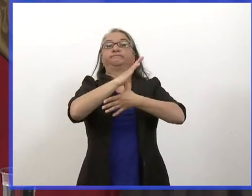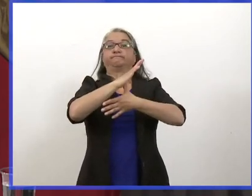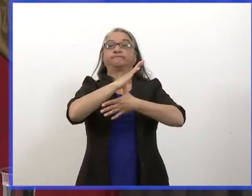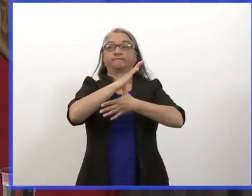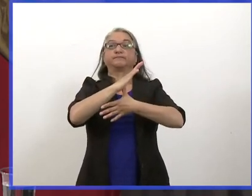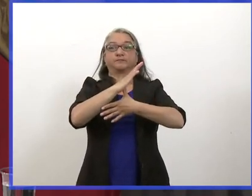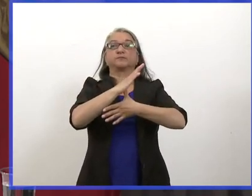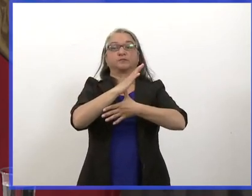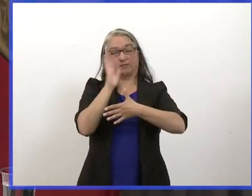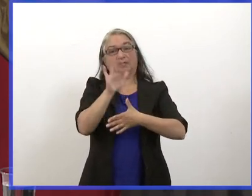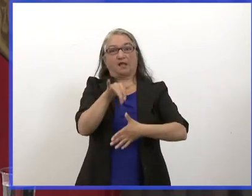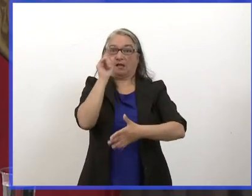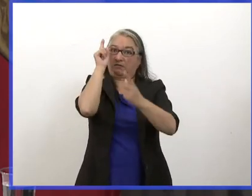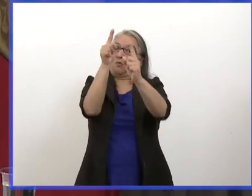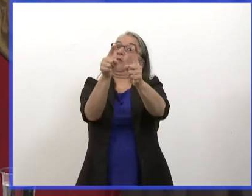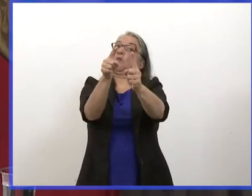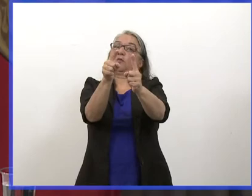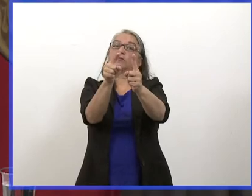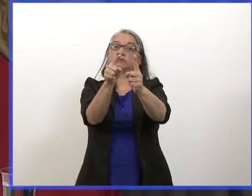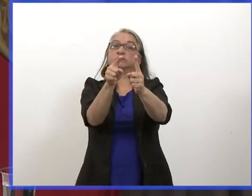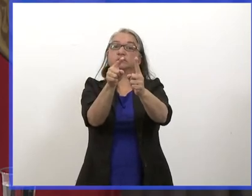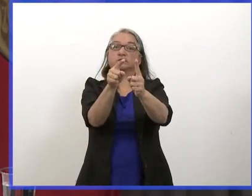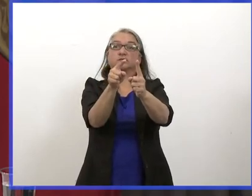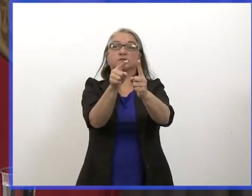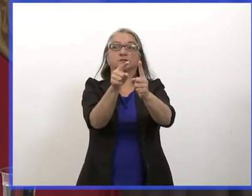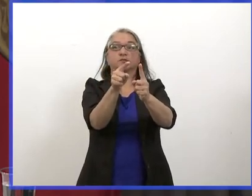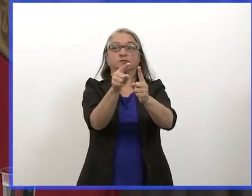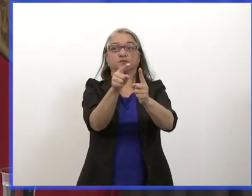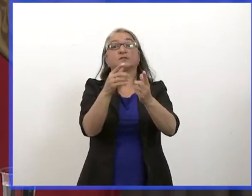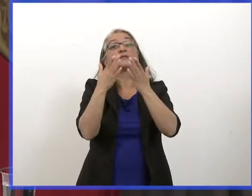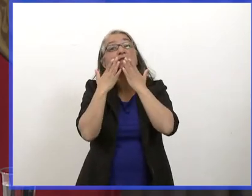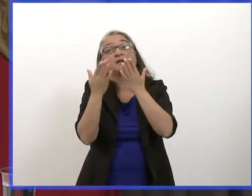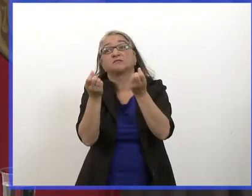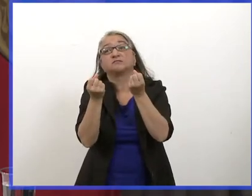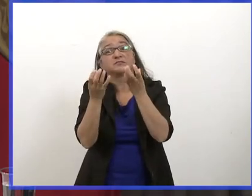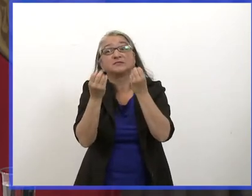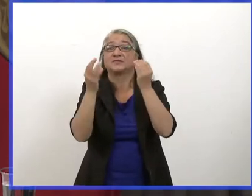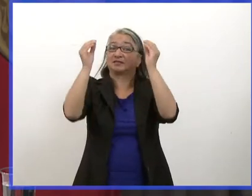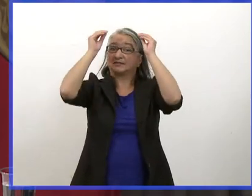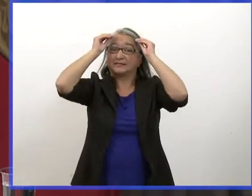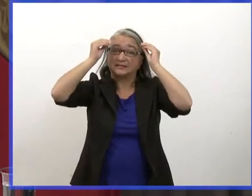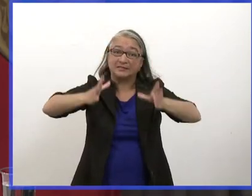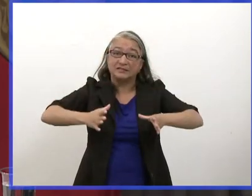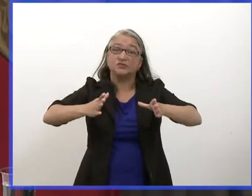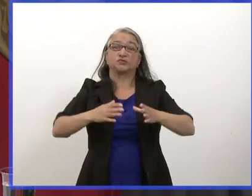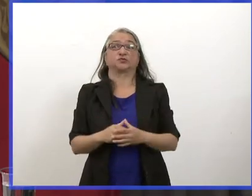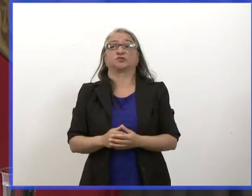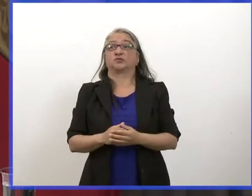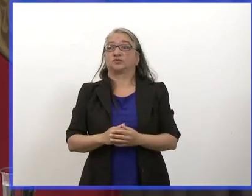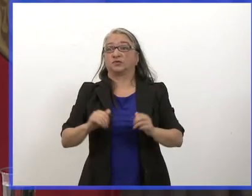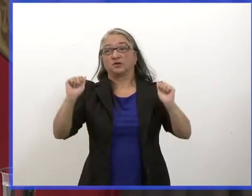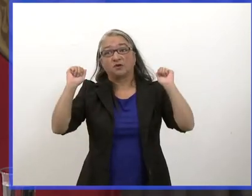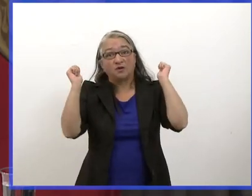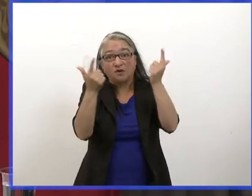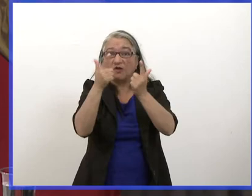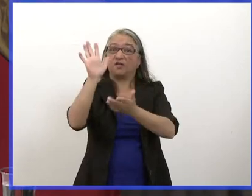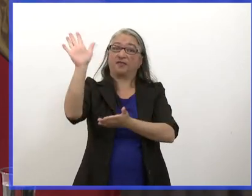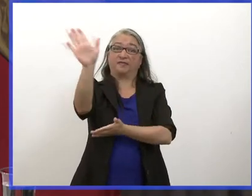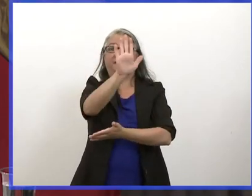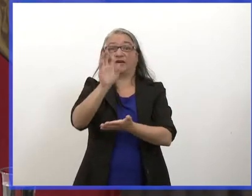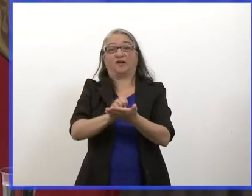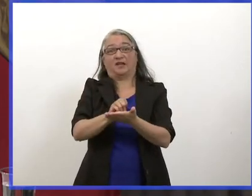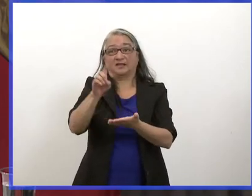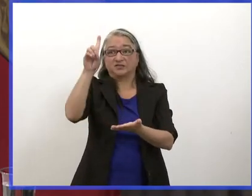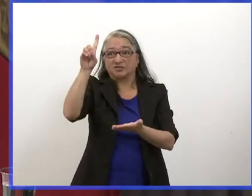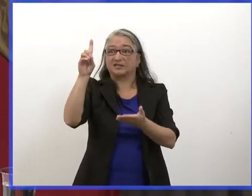teachers. Thank you to you. I want to commend our educators, so overall, our school administration and division staff